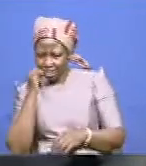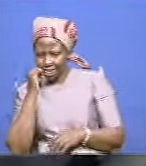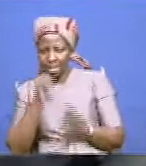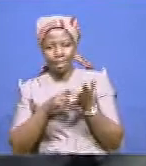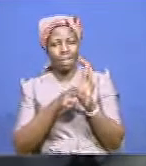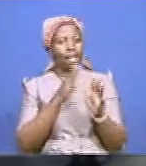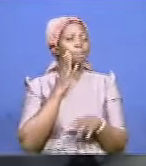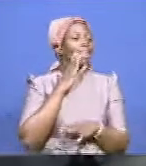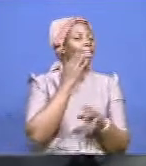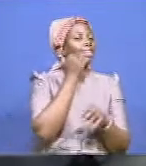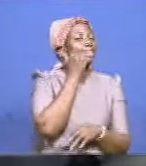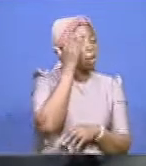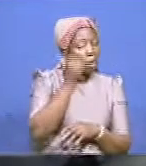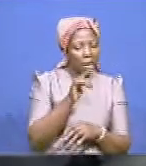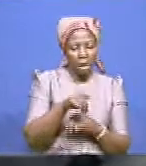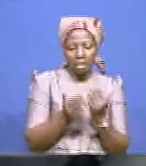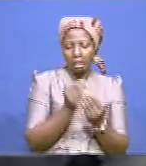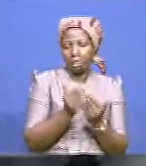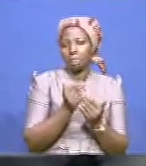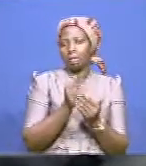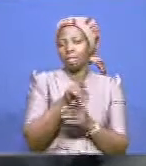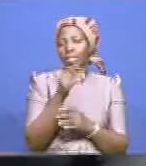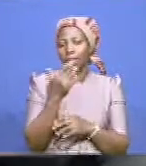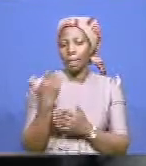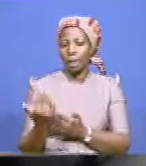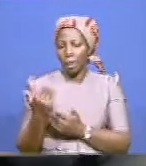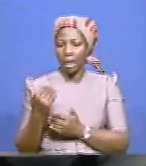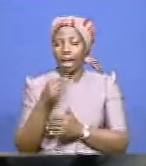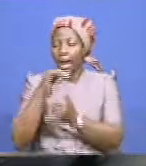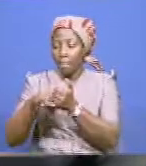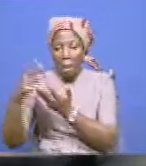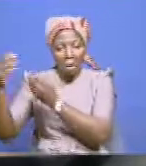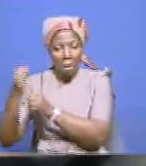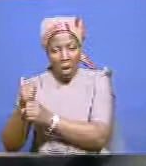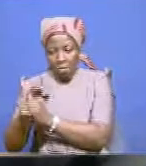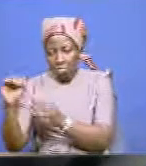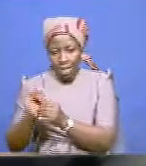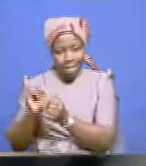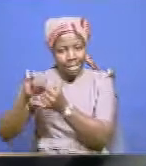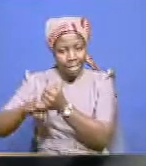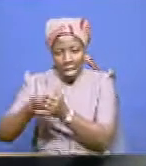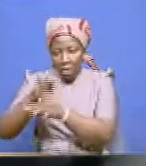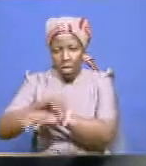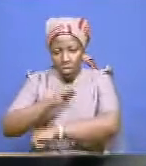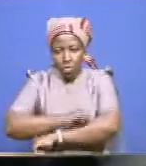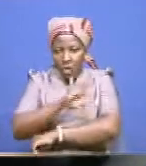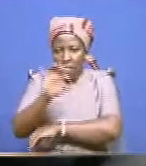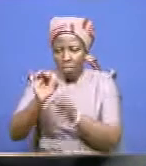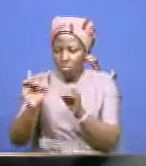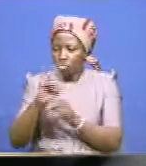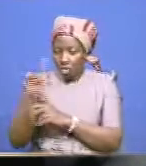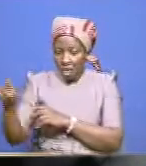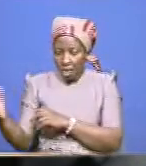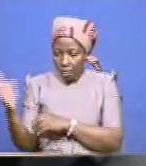mother is sick because has to take care of that baby. And the husband will not go to work, and the sister will not get school fees. So she'll come back from